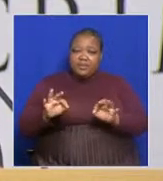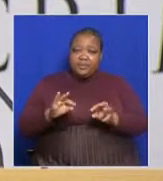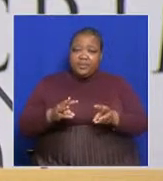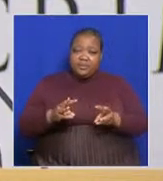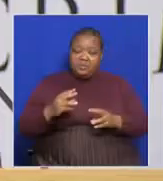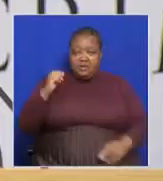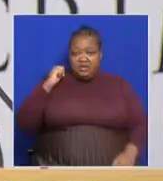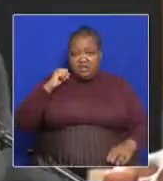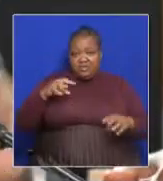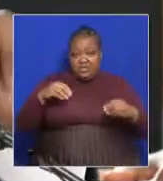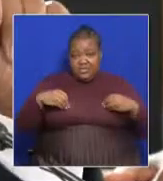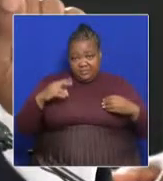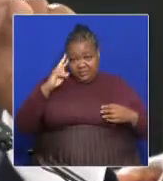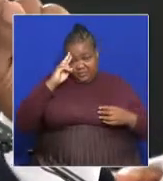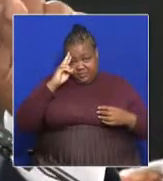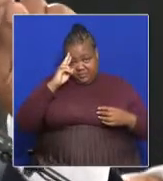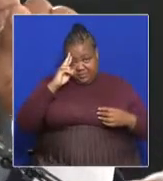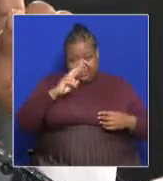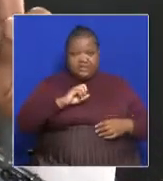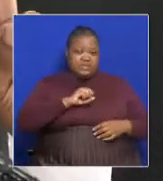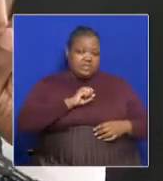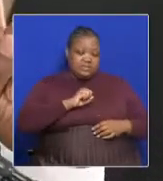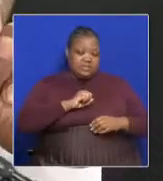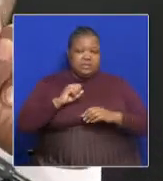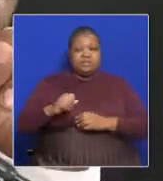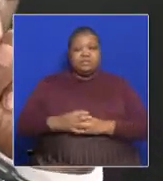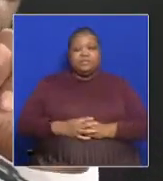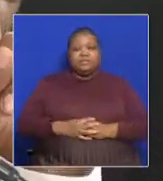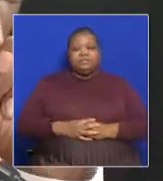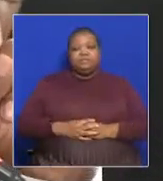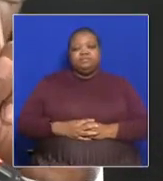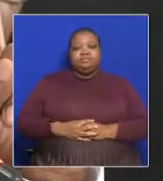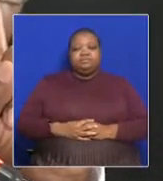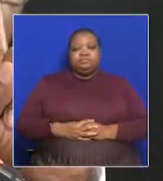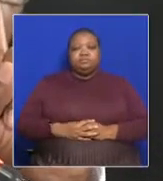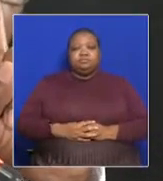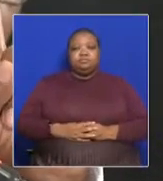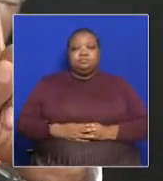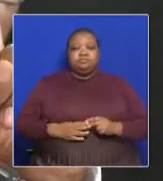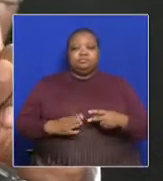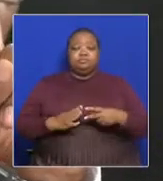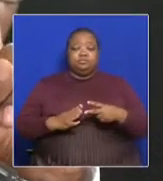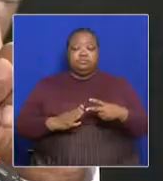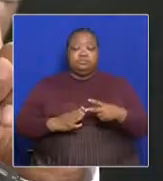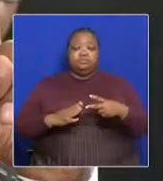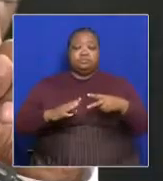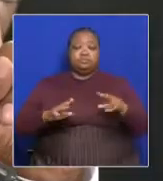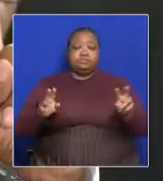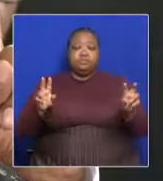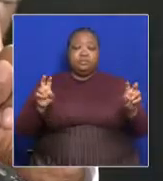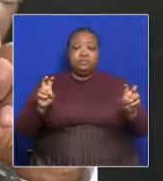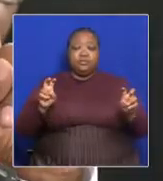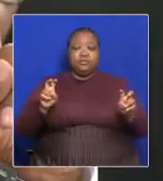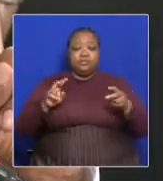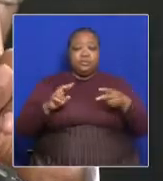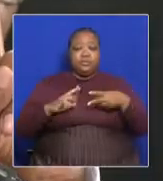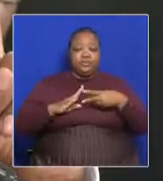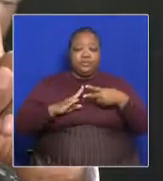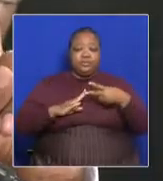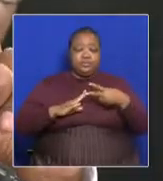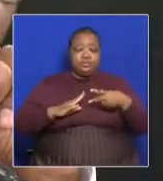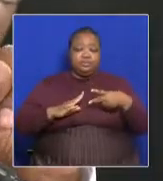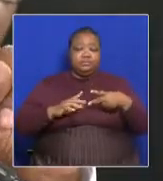Chair. So when you look at those 2 issues, the fact that